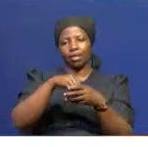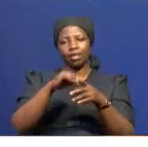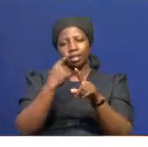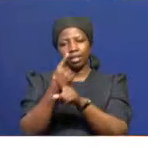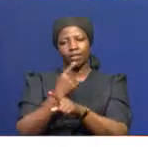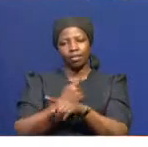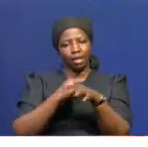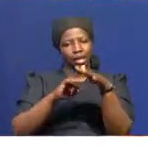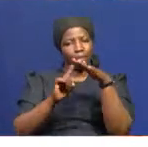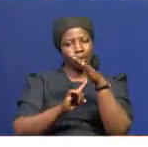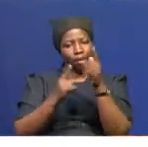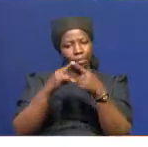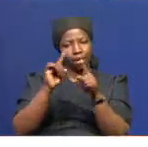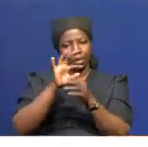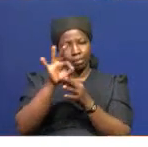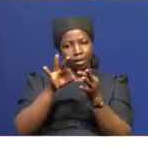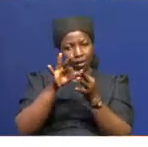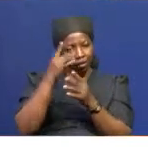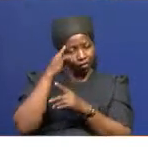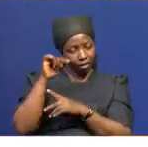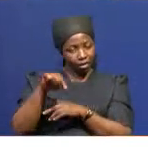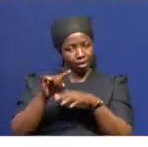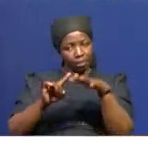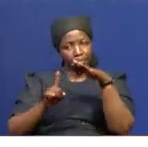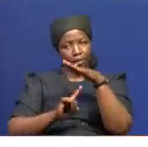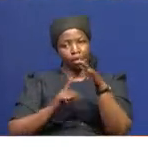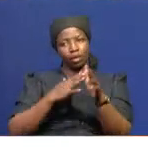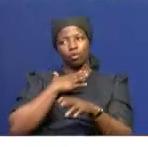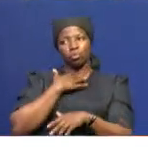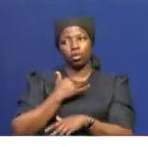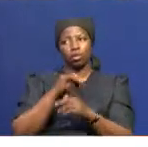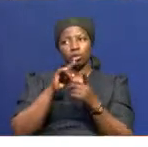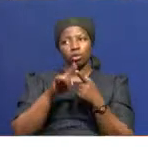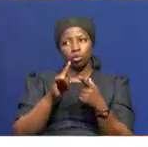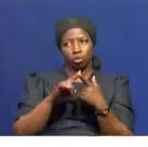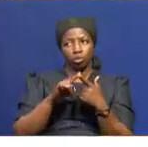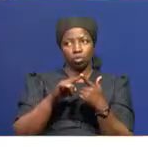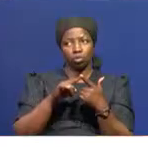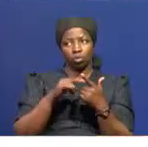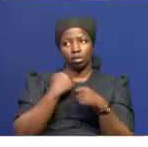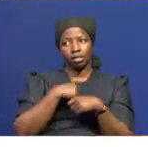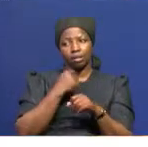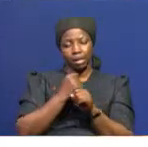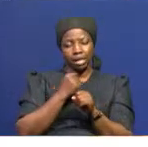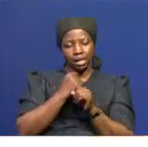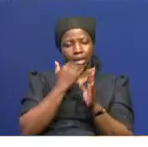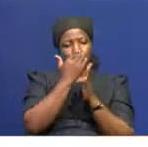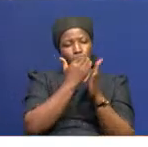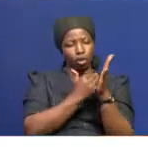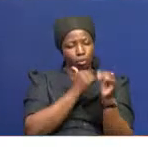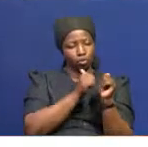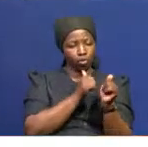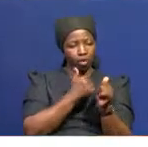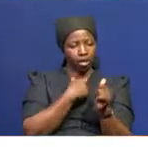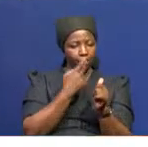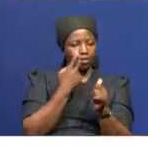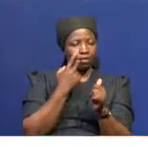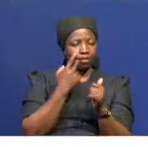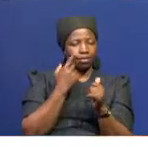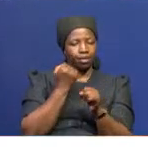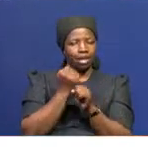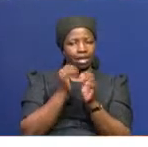But particularly for this ministry, we want to retrofit the programs that we have been having with them and see if we